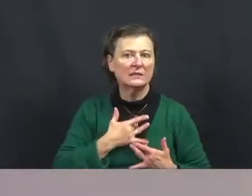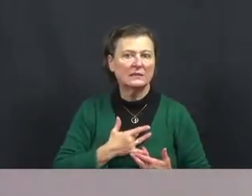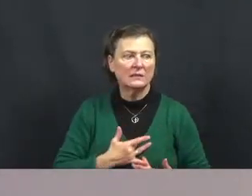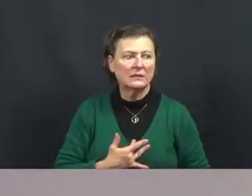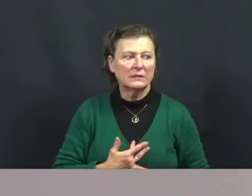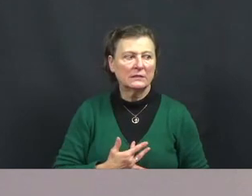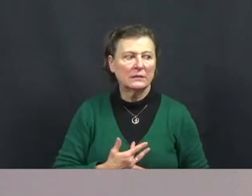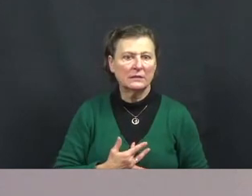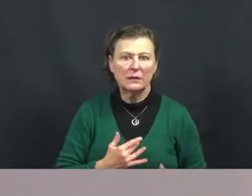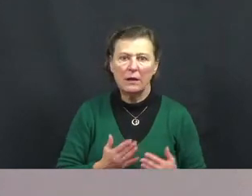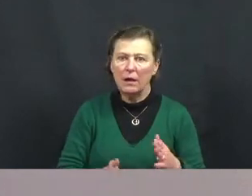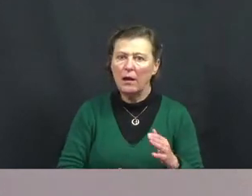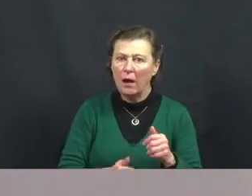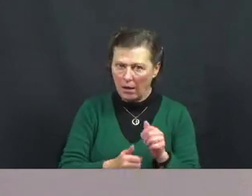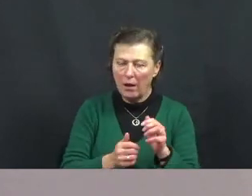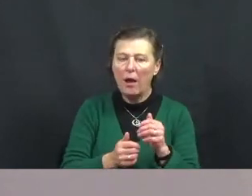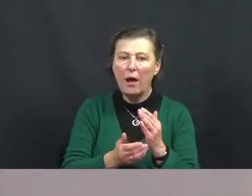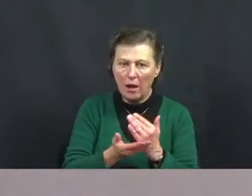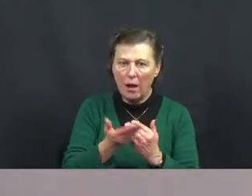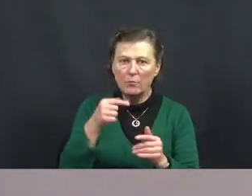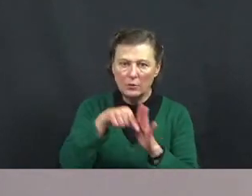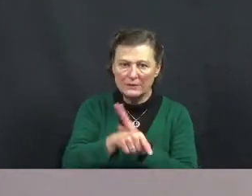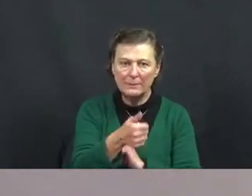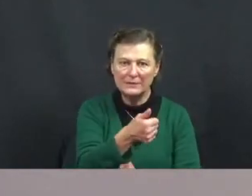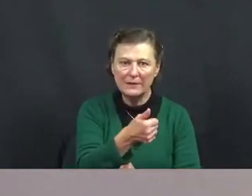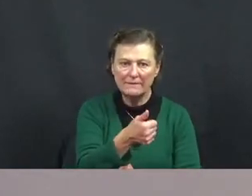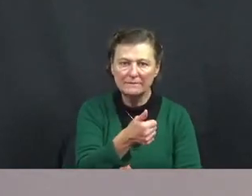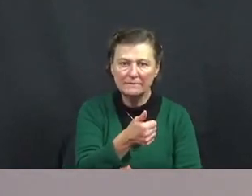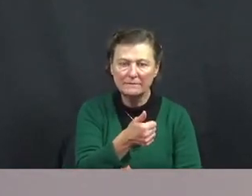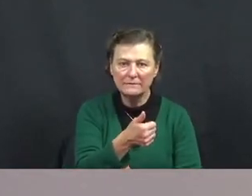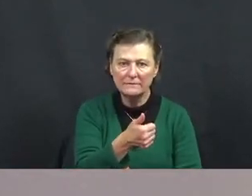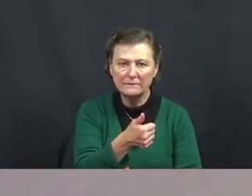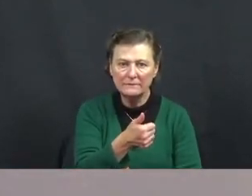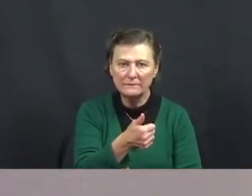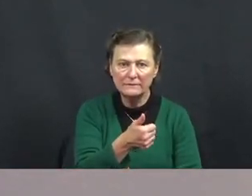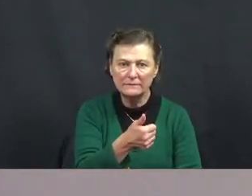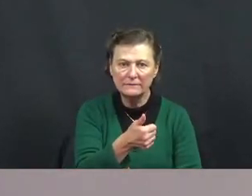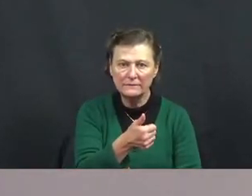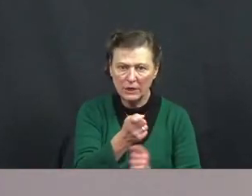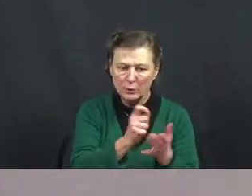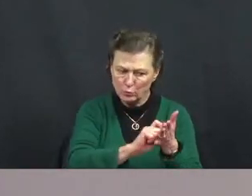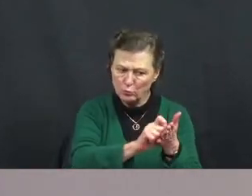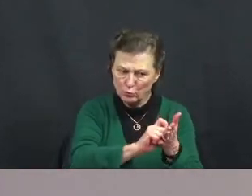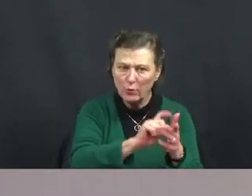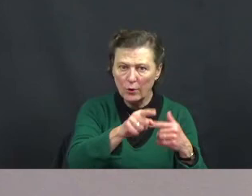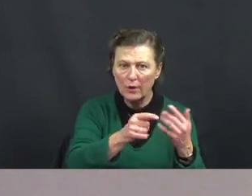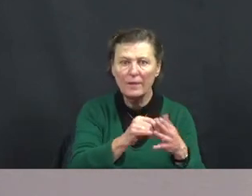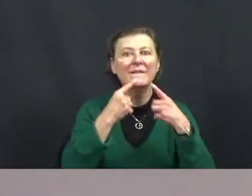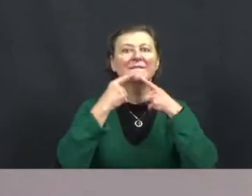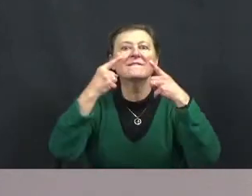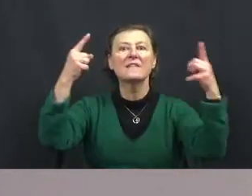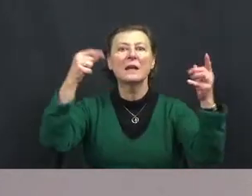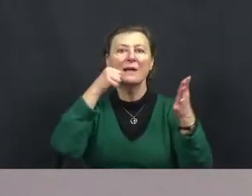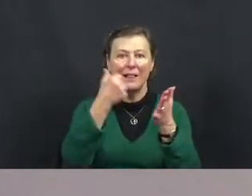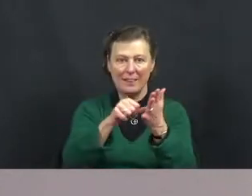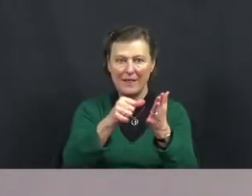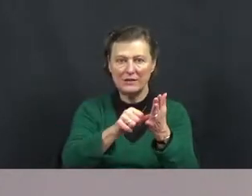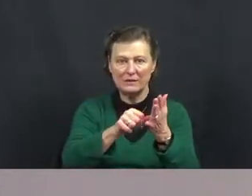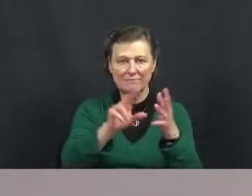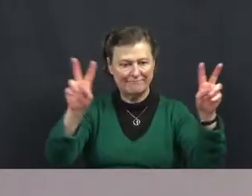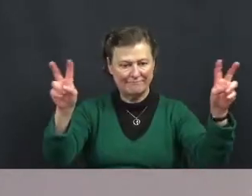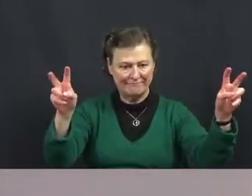He almost committed suicide. He wrote about it. There's a famous letter, the Heiligenstadt